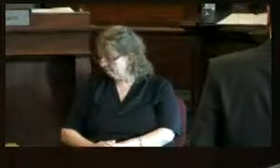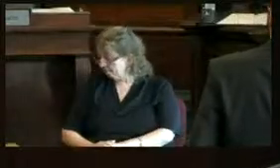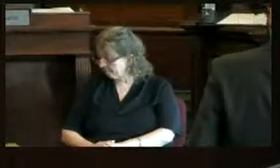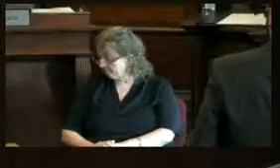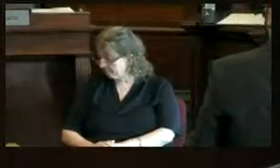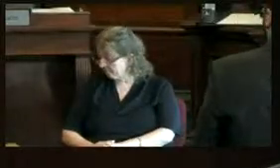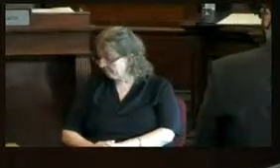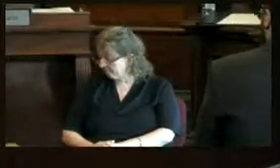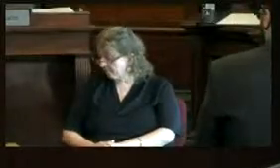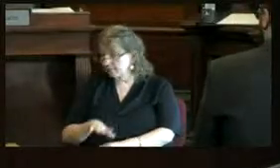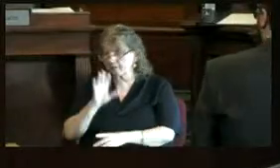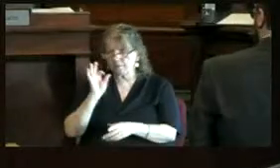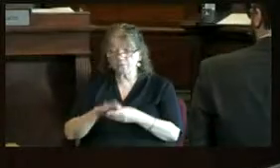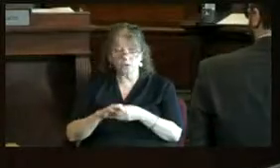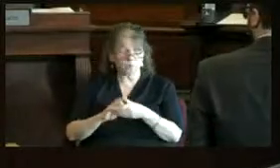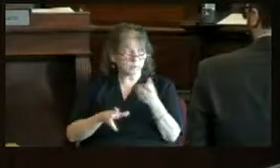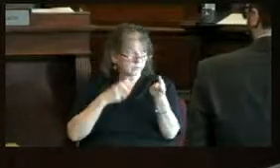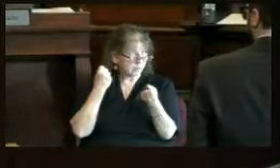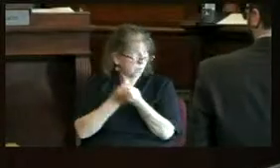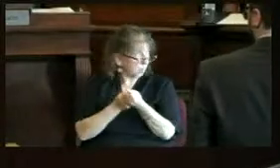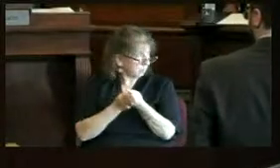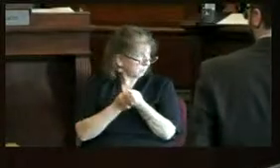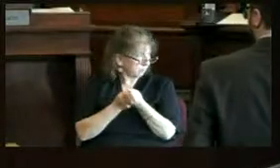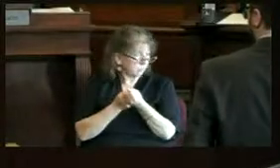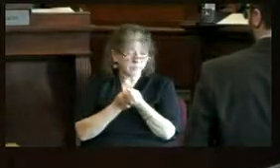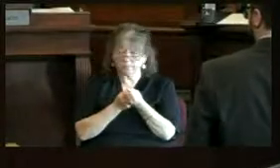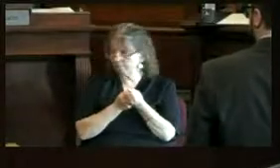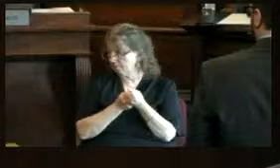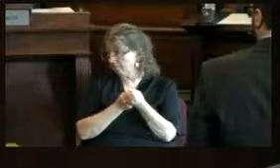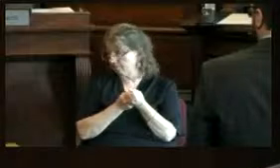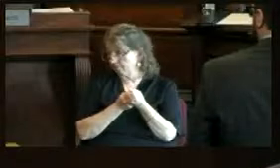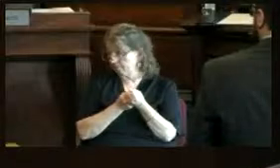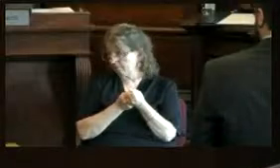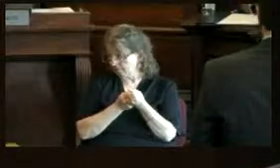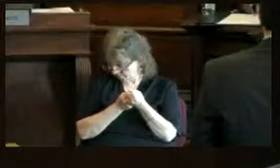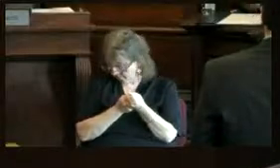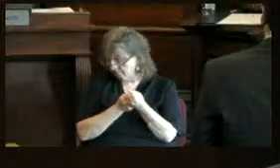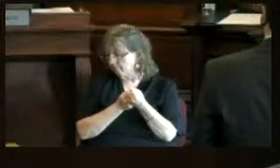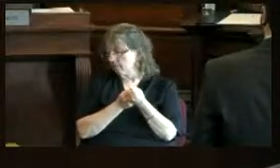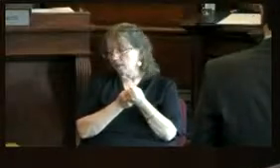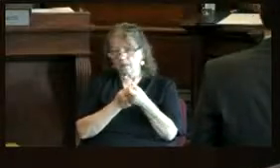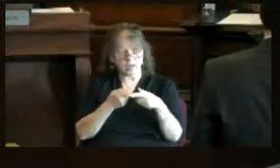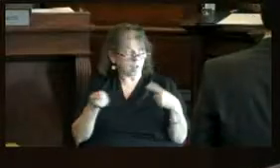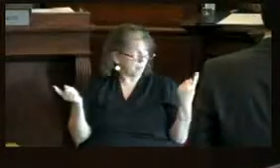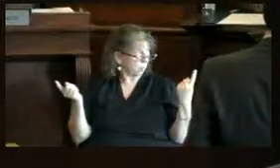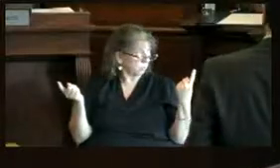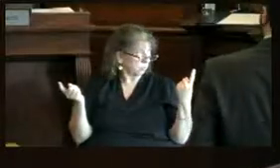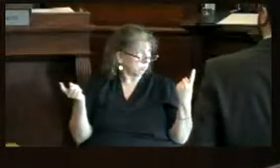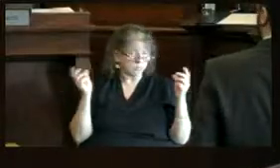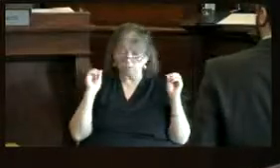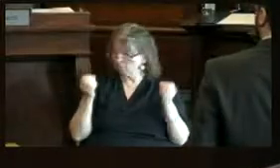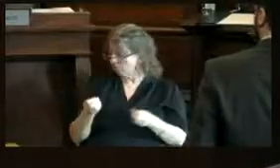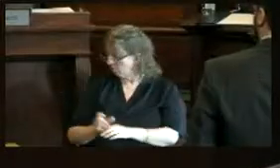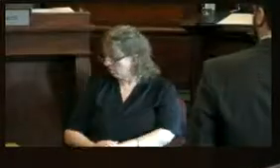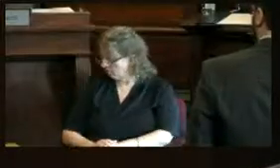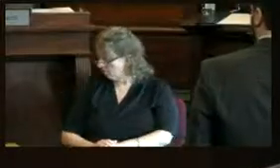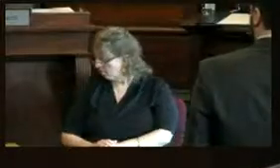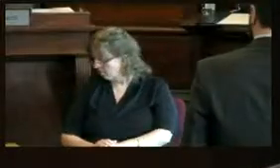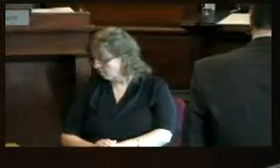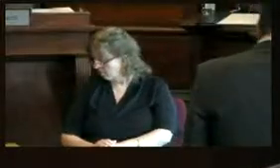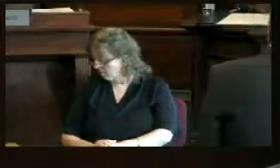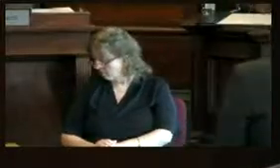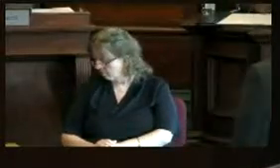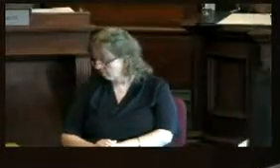Second. Moved and seconded, and now we vote. All in favor of introductory number 95, please say aye. Aye. Aye. All opposed, please say nay. Introductory